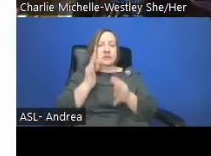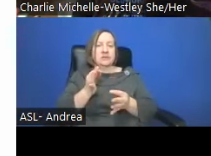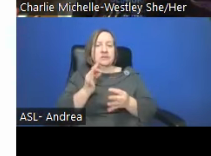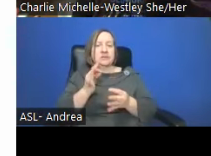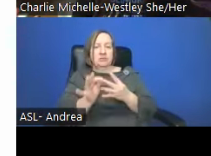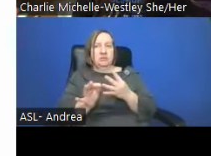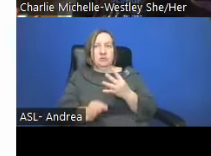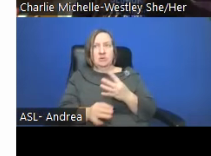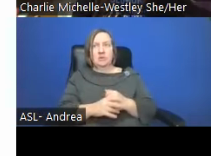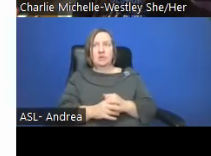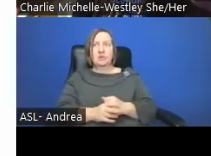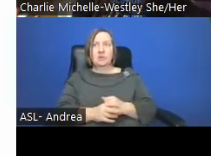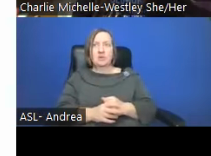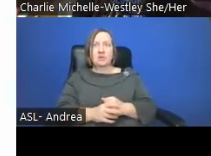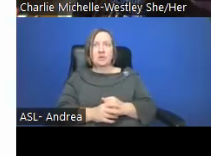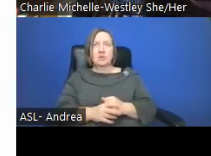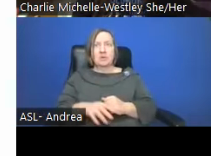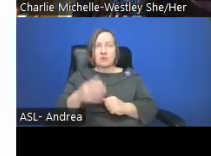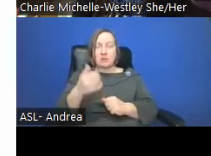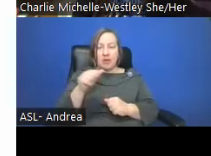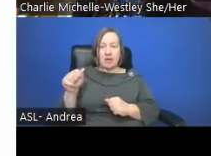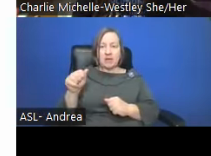Are there any,